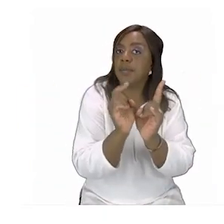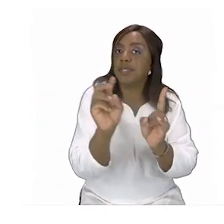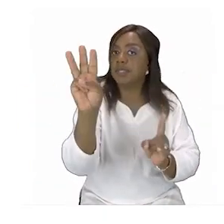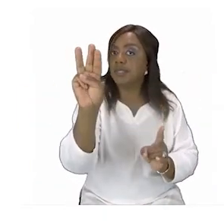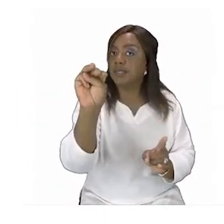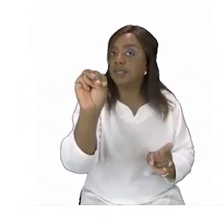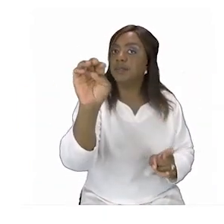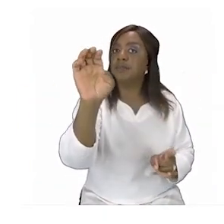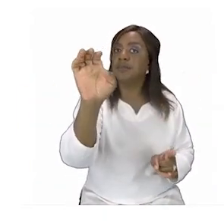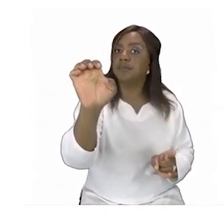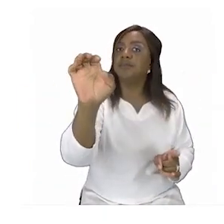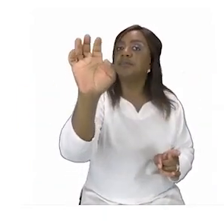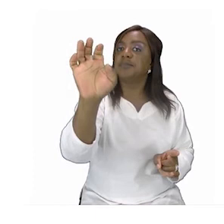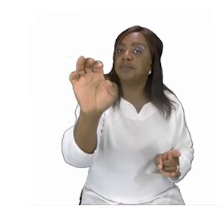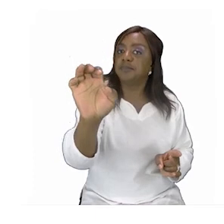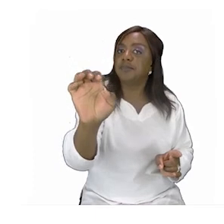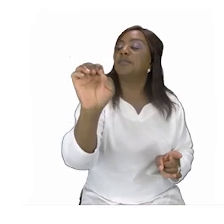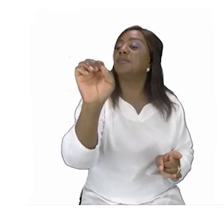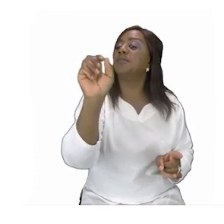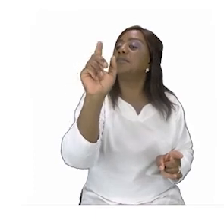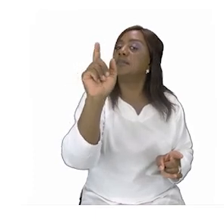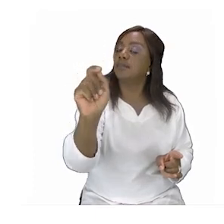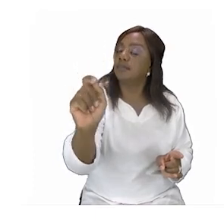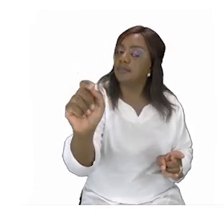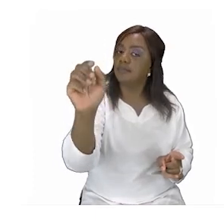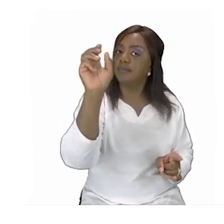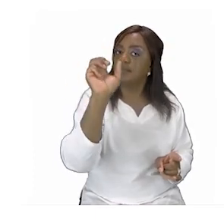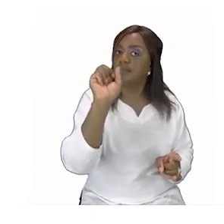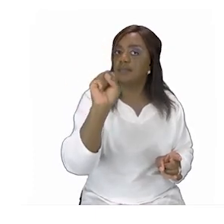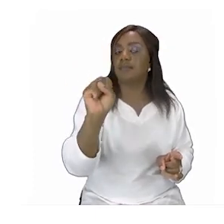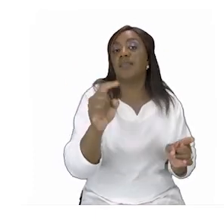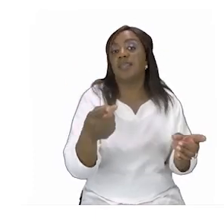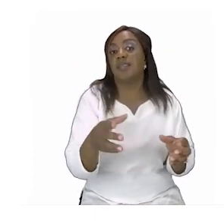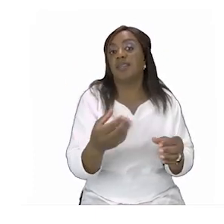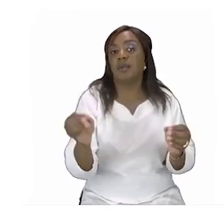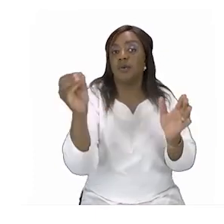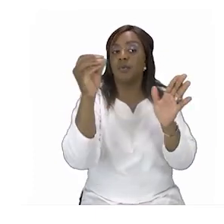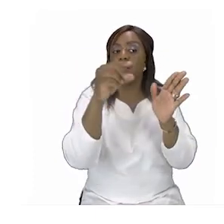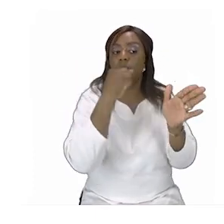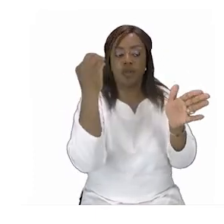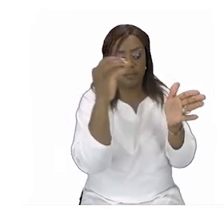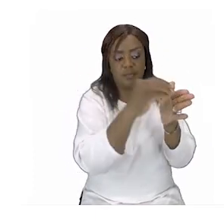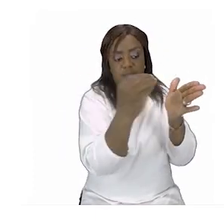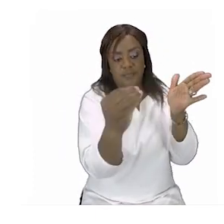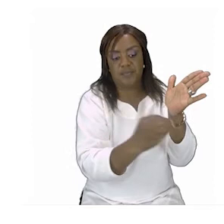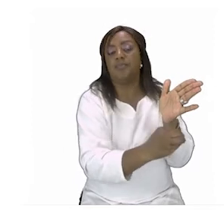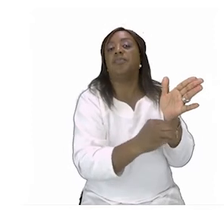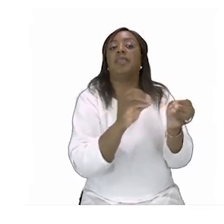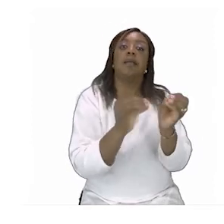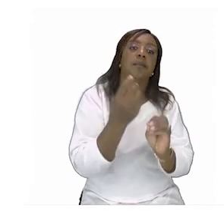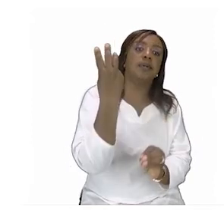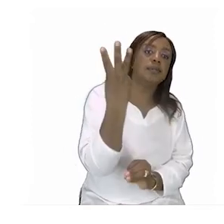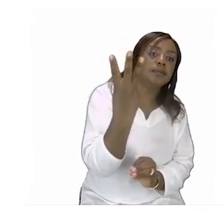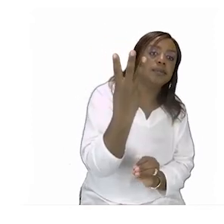correct? Well done, grade twos. So please write the word meets.